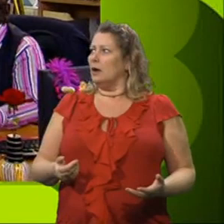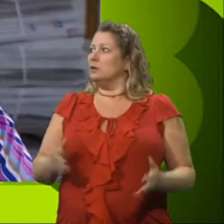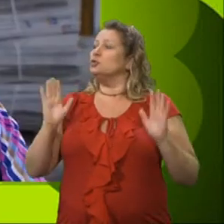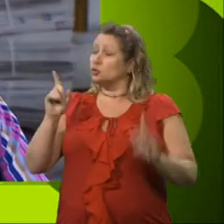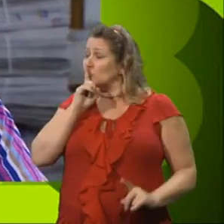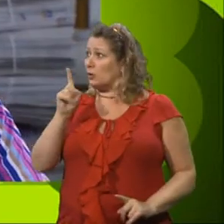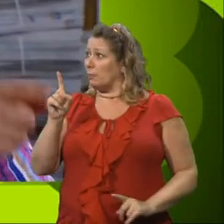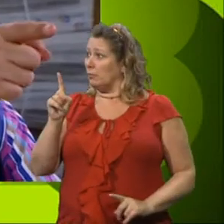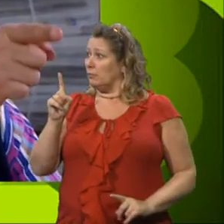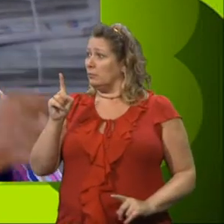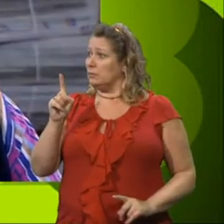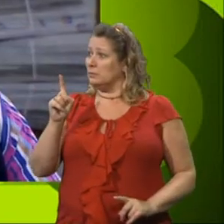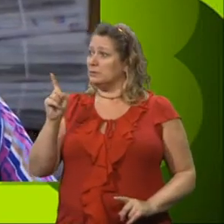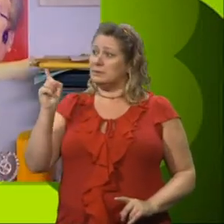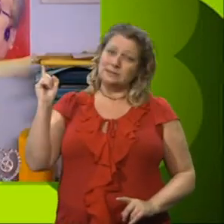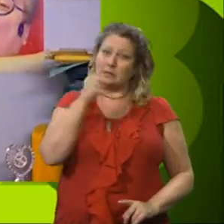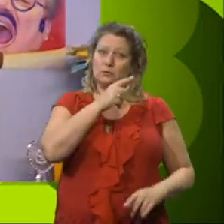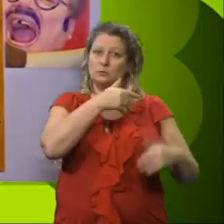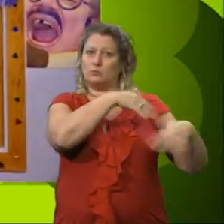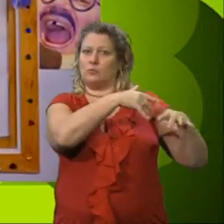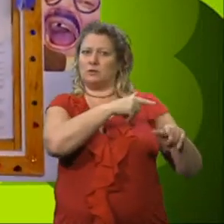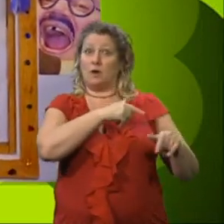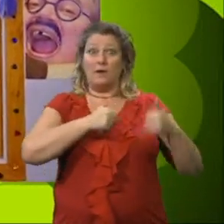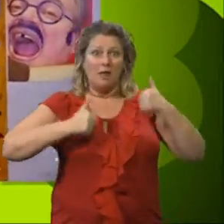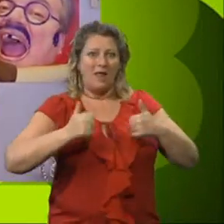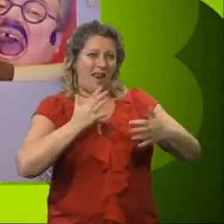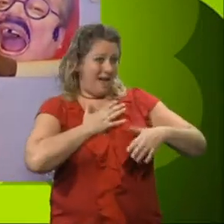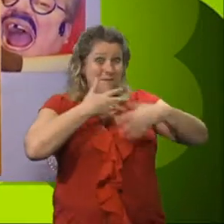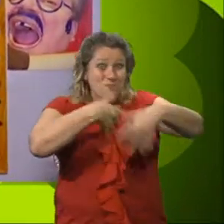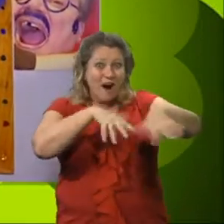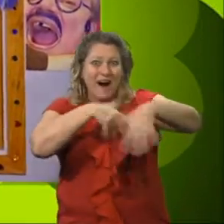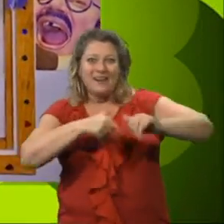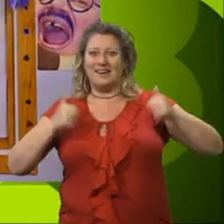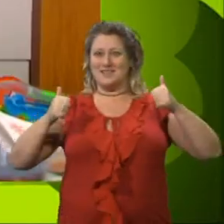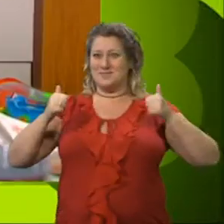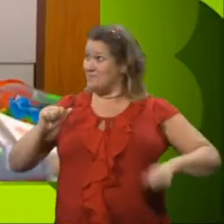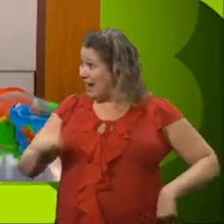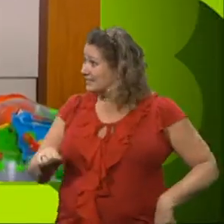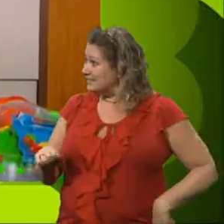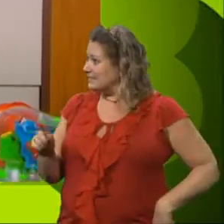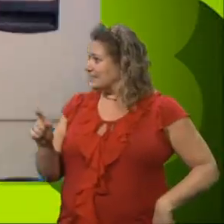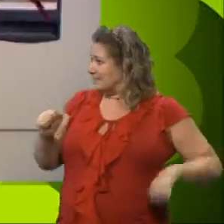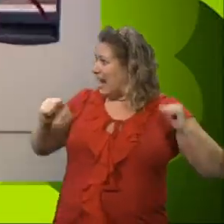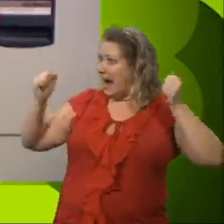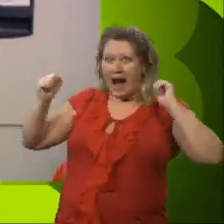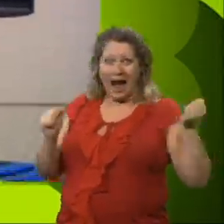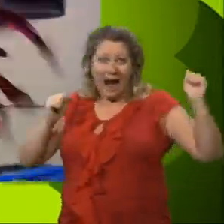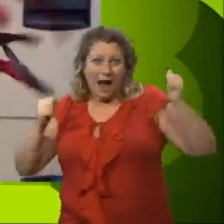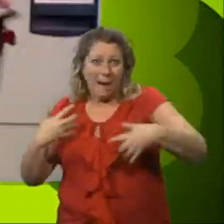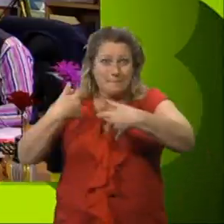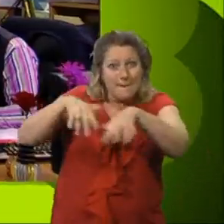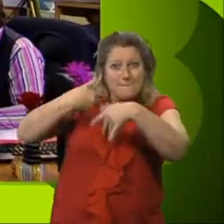up. Get down to the parade ground. Fantastic! We love a parade, don't we, Hacker? Yes! Hit it!